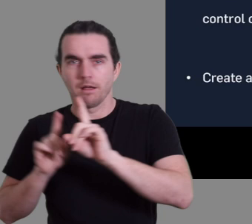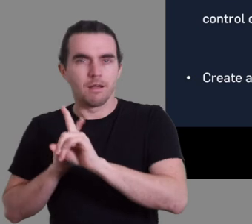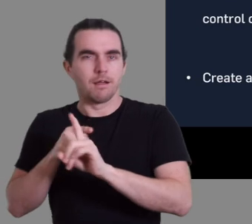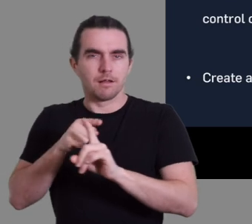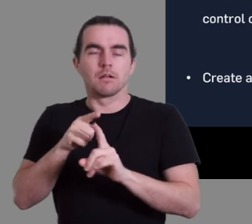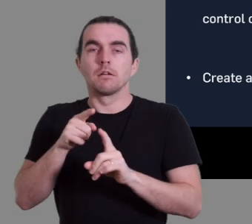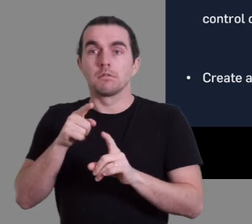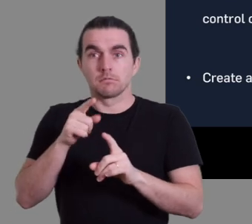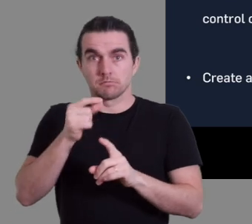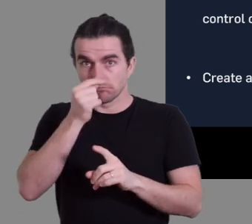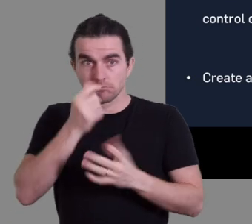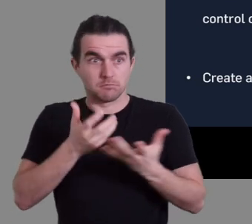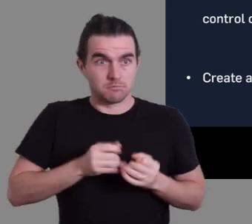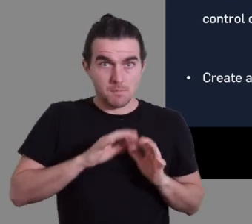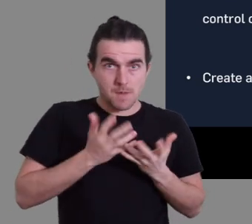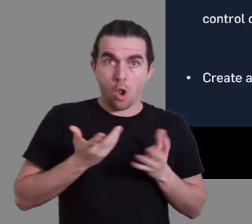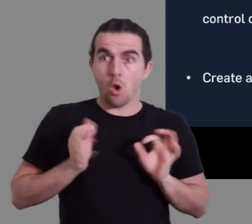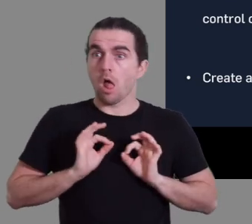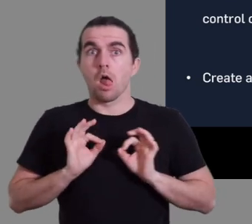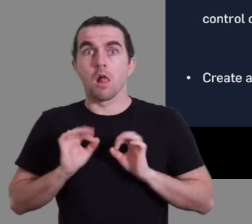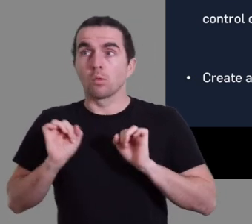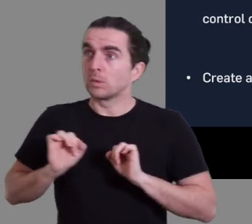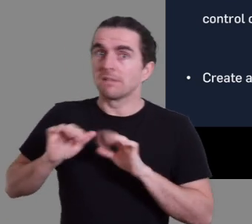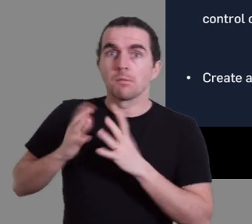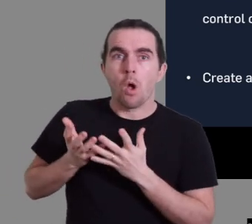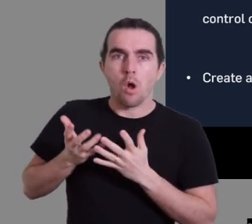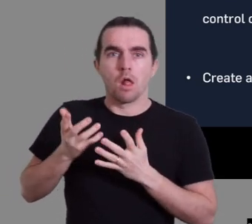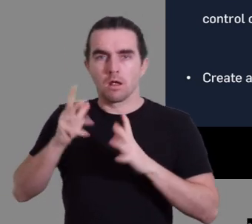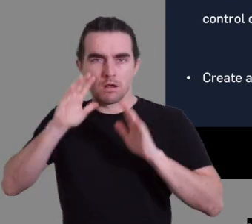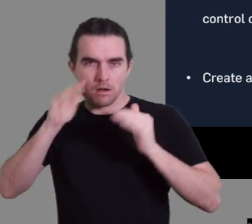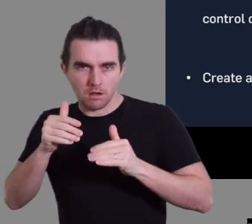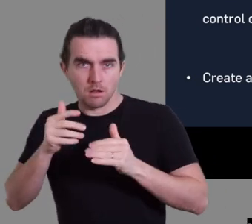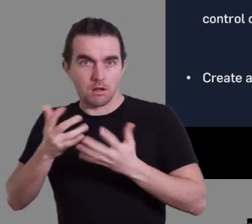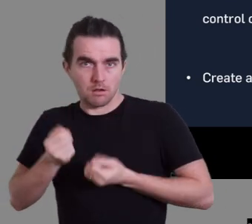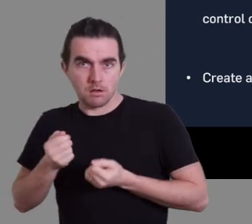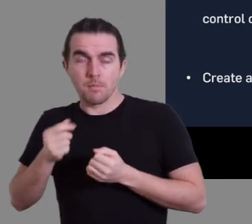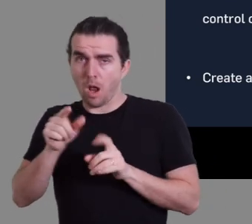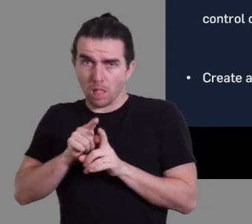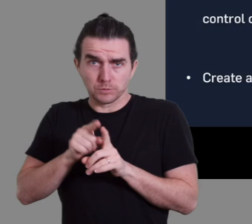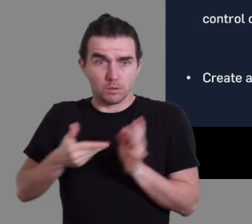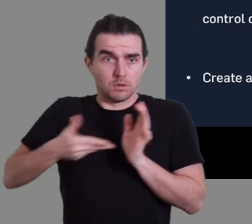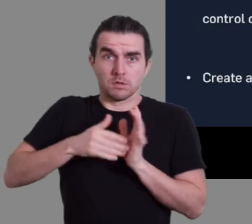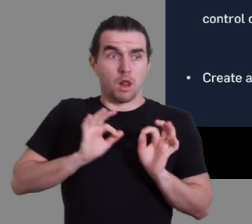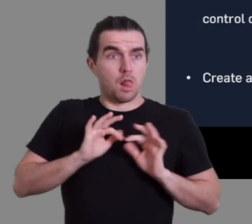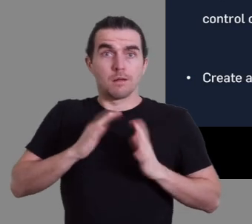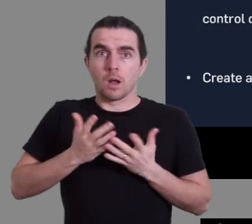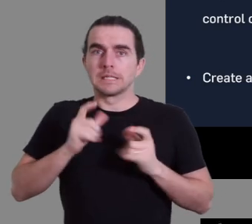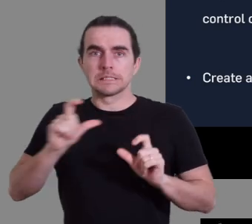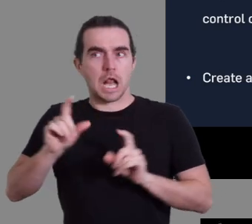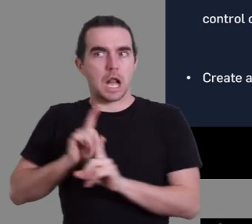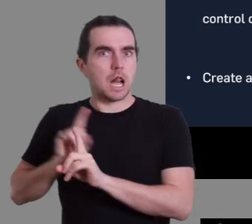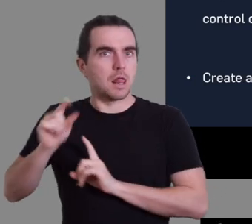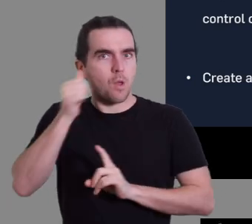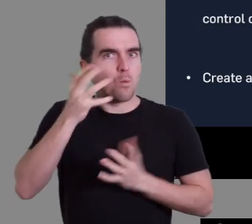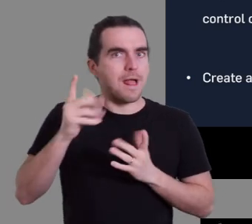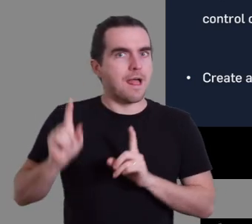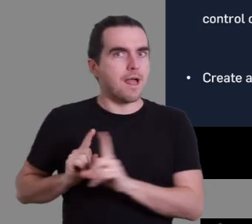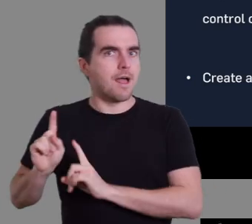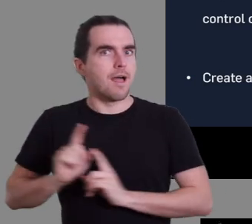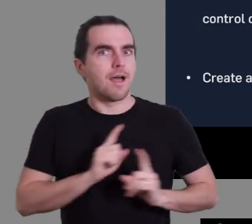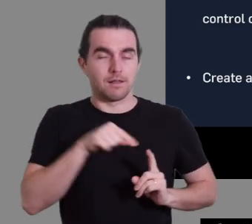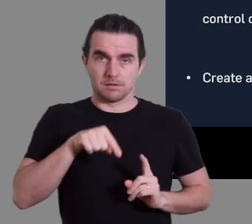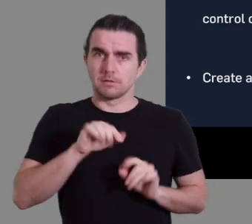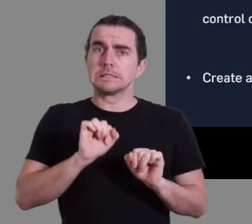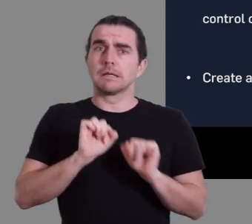both in and out possession as well. So it's not just focused on in possession; it could be used as an out possession tool. Exactly. You can look here. What is the defender in the